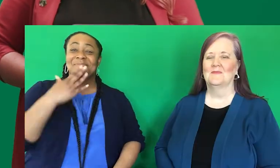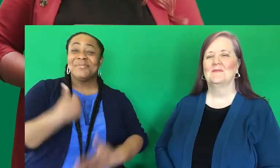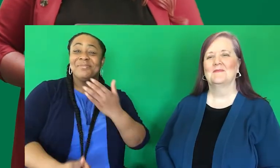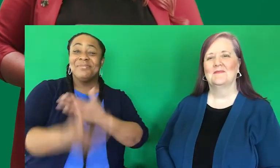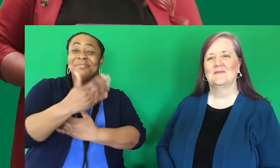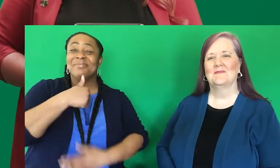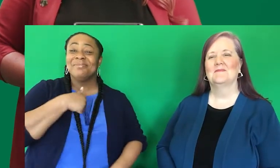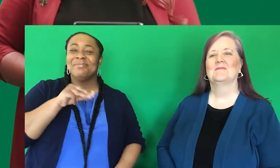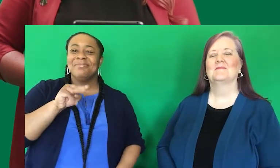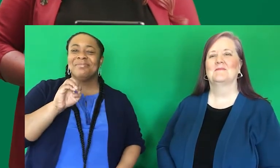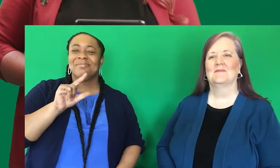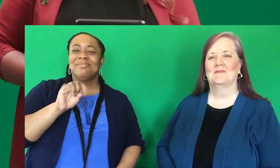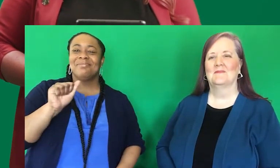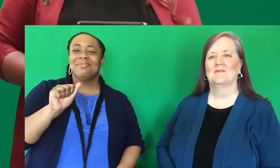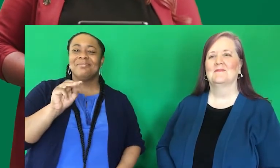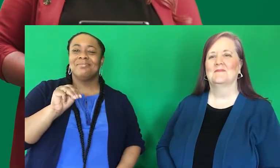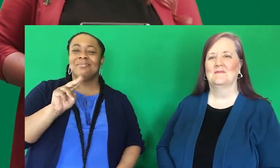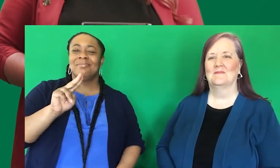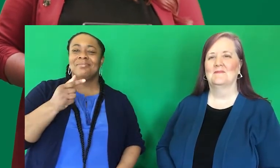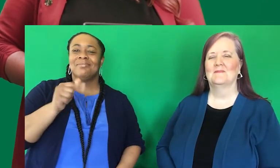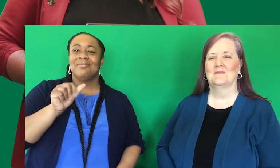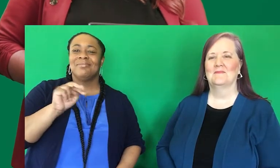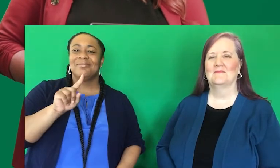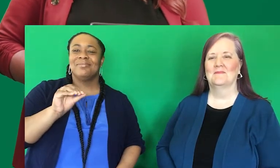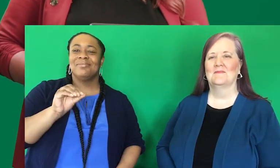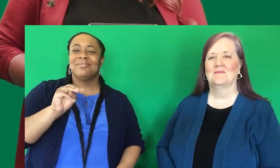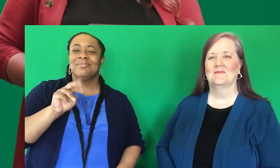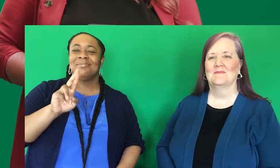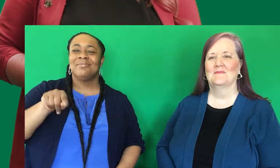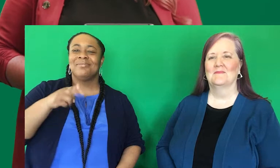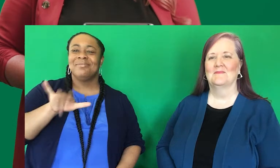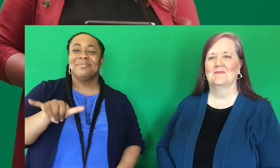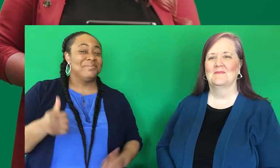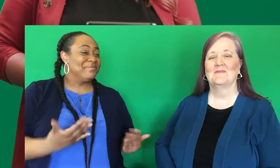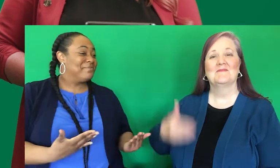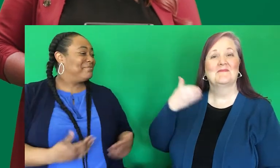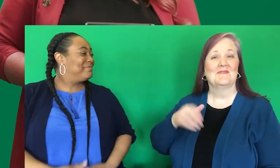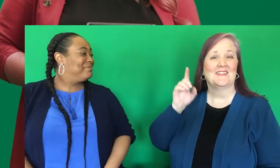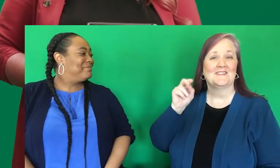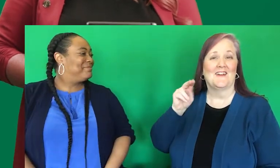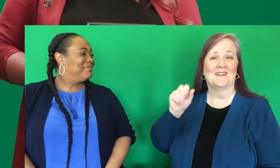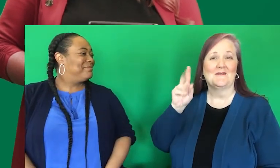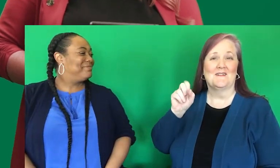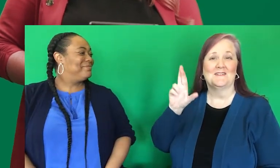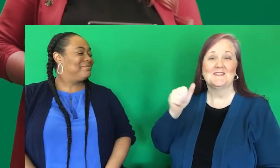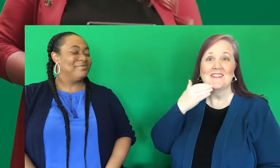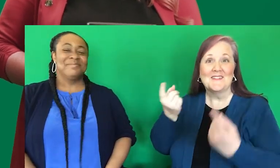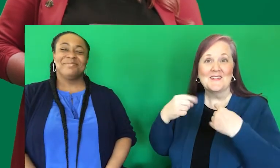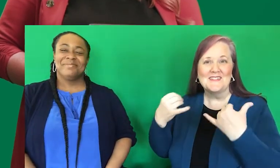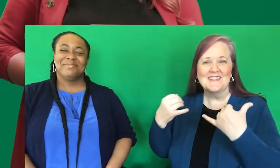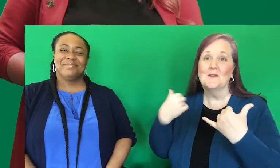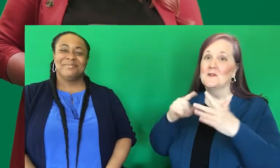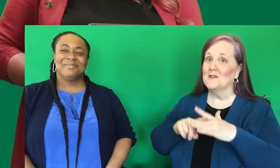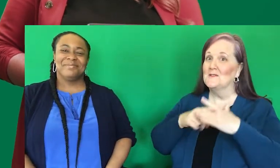Good morning. I'm Melissa Muganzo-Murphy. And I'm Donna Basic Tack Walters. Thank you for joining us today.